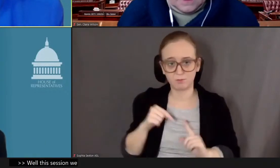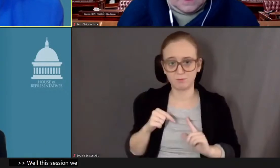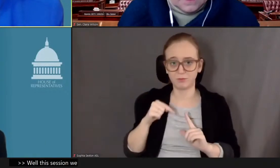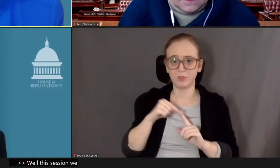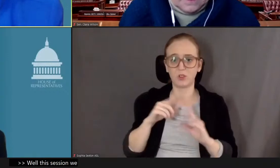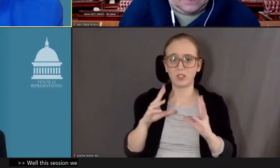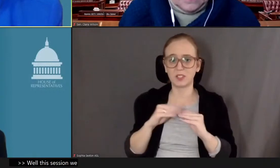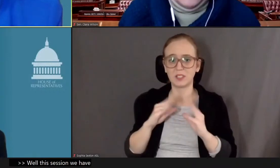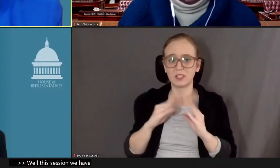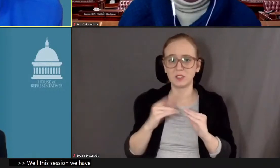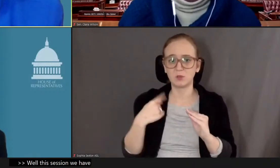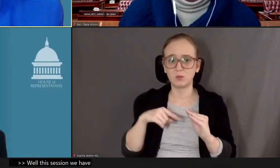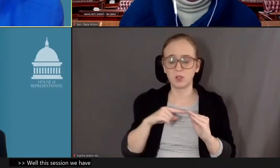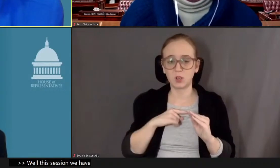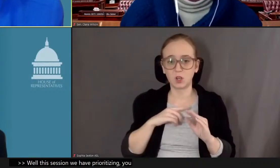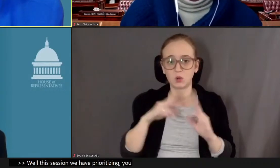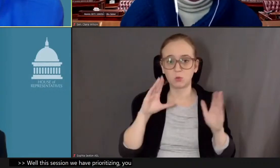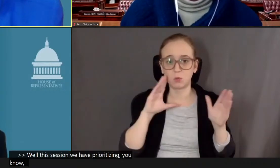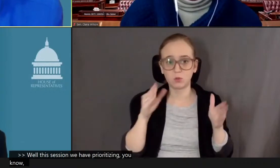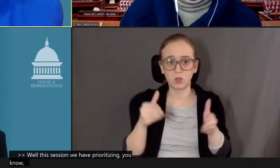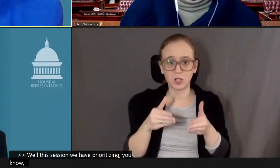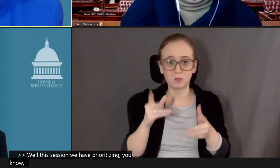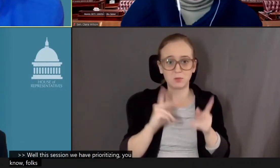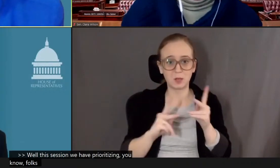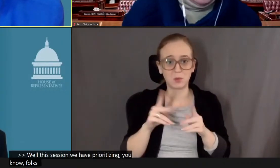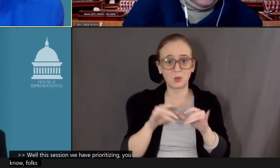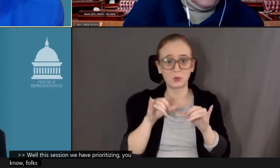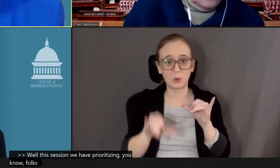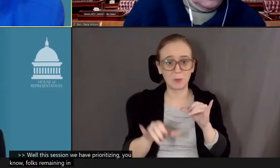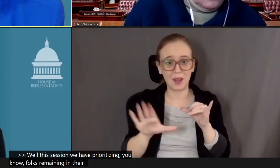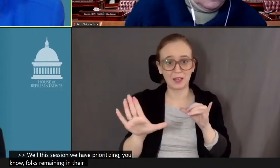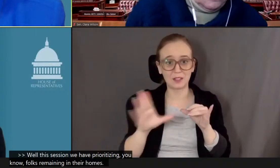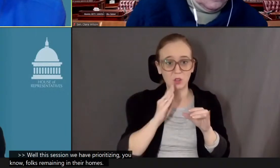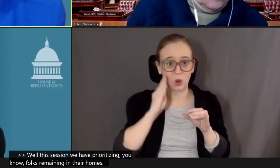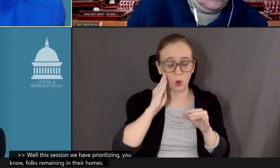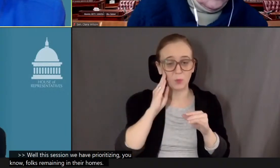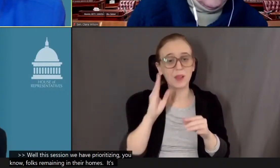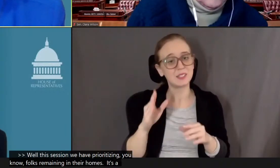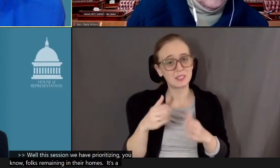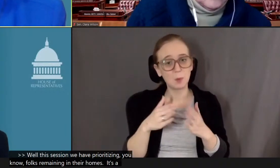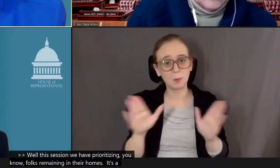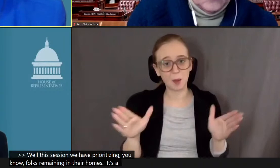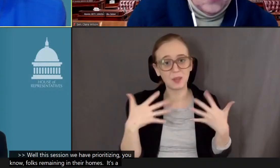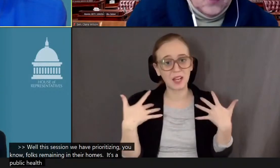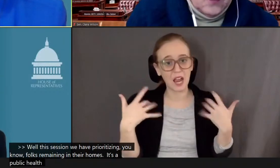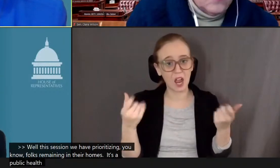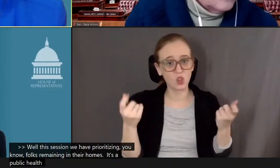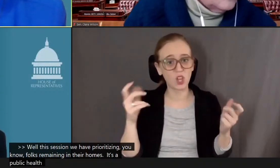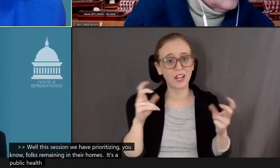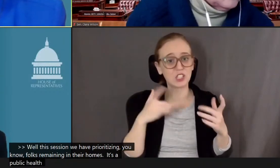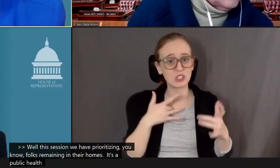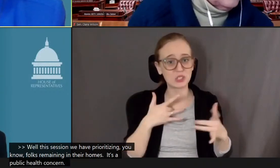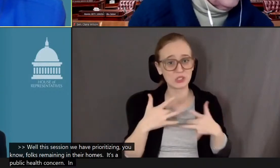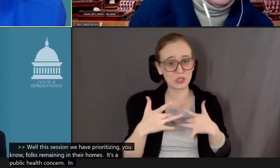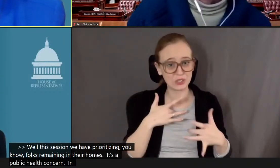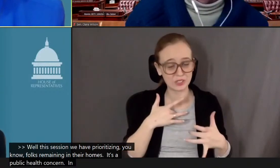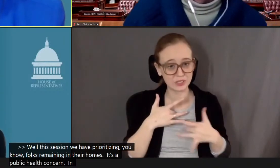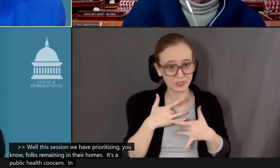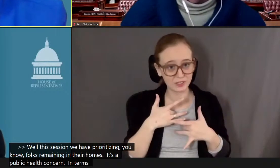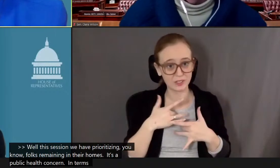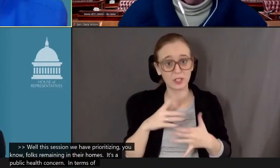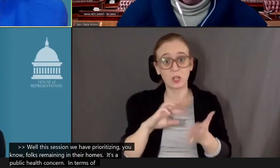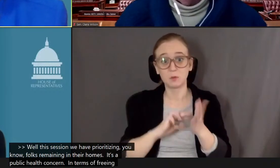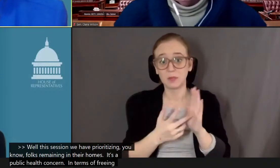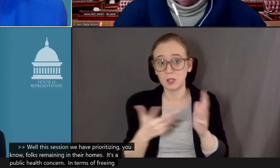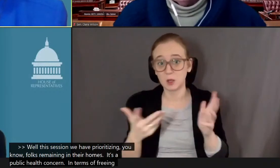prioritizing, folks remaining in their homes. It's a public health concern. In terms of freeing up